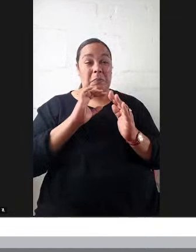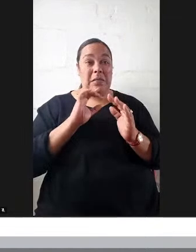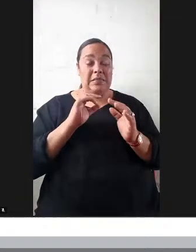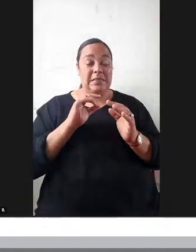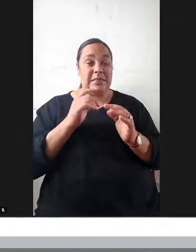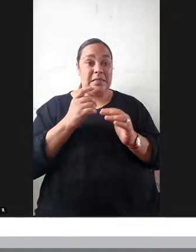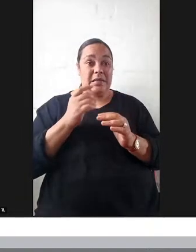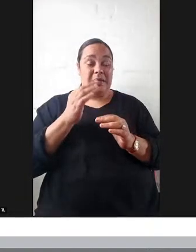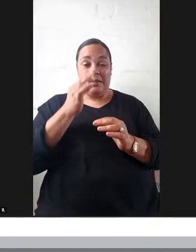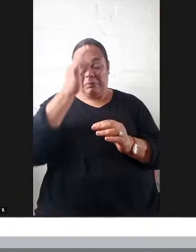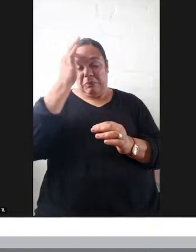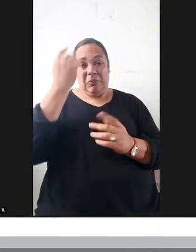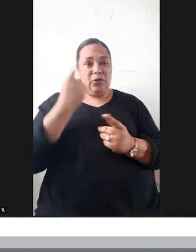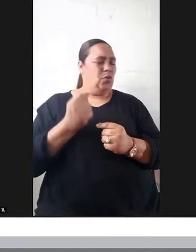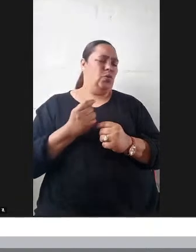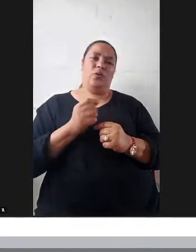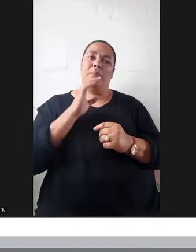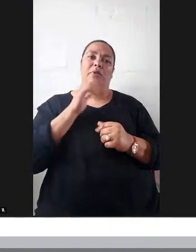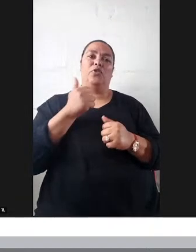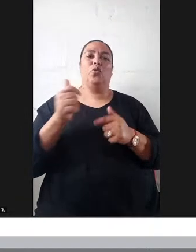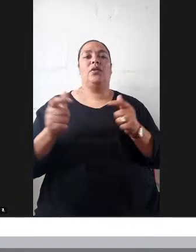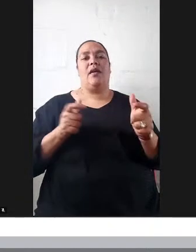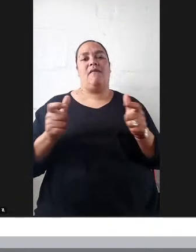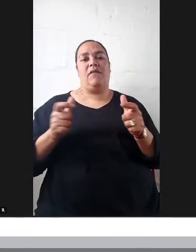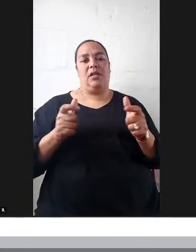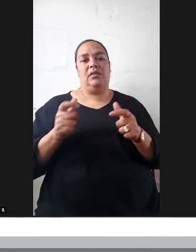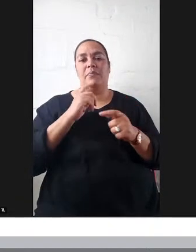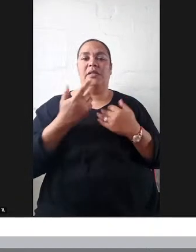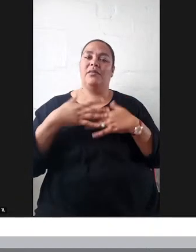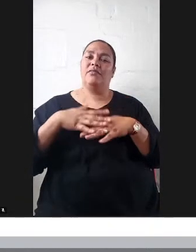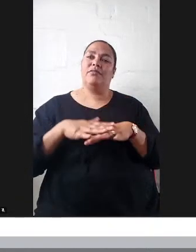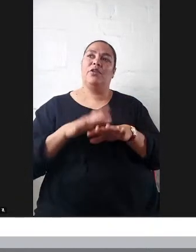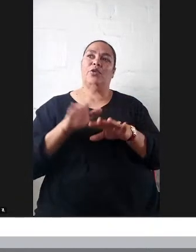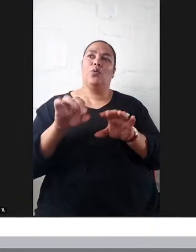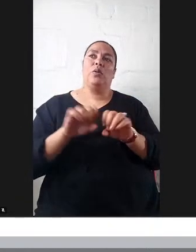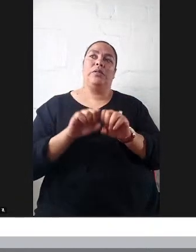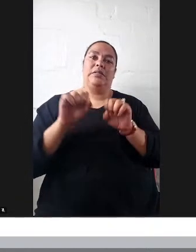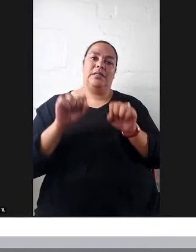governance, but it's about integrating our systems